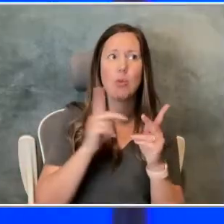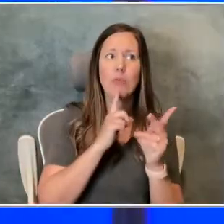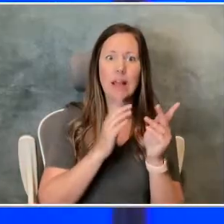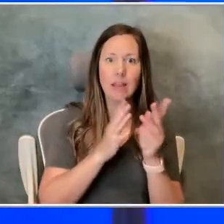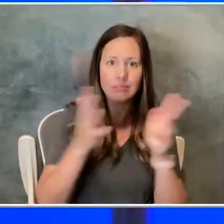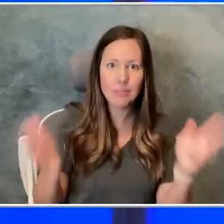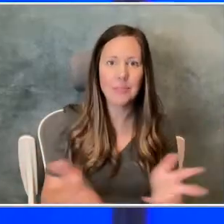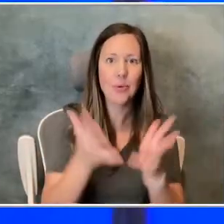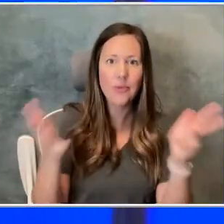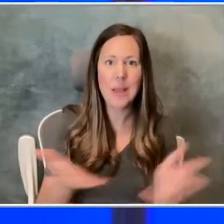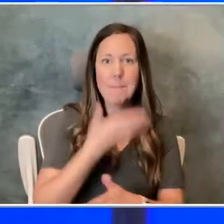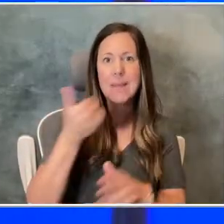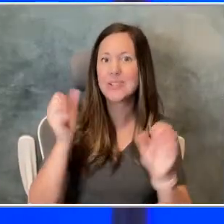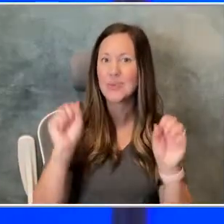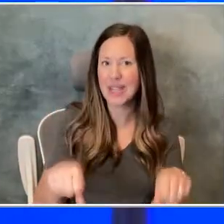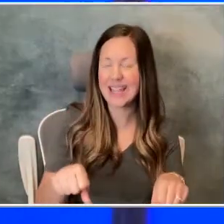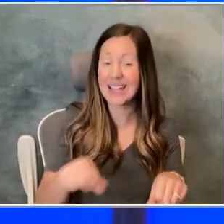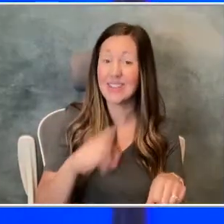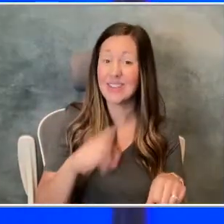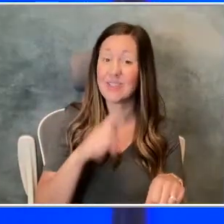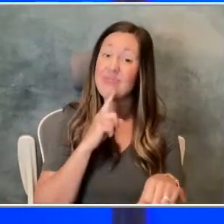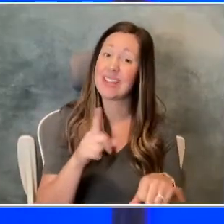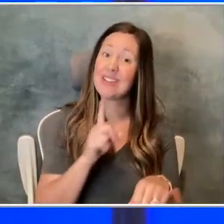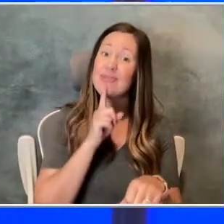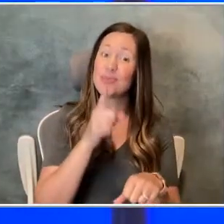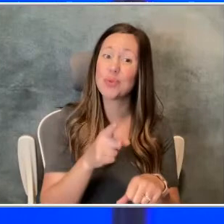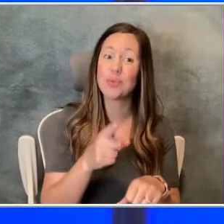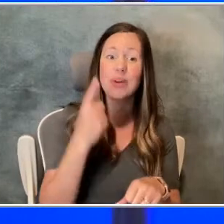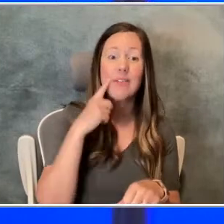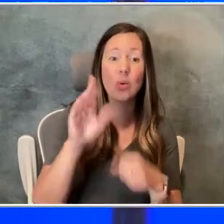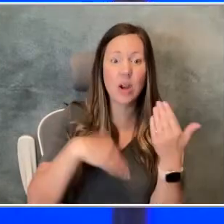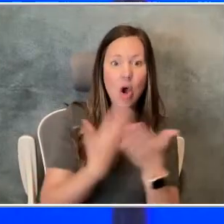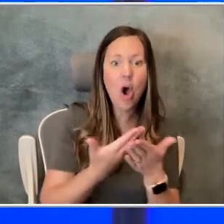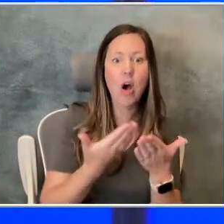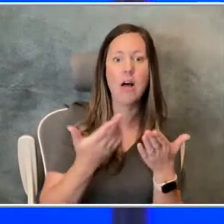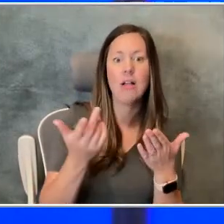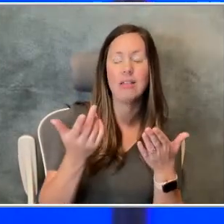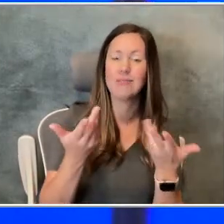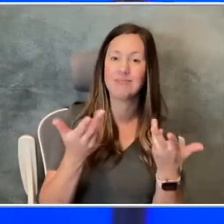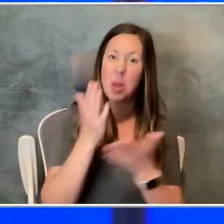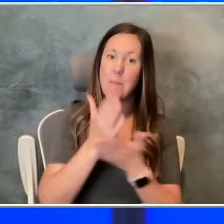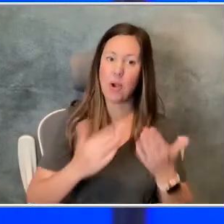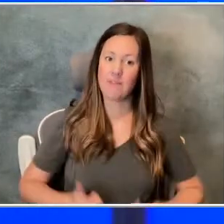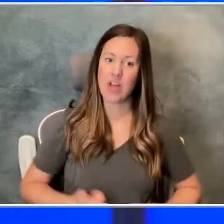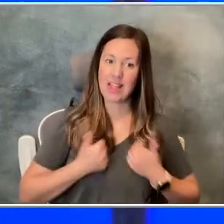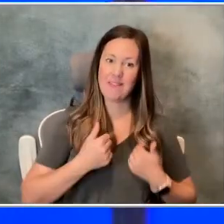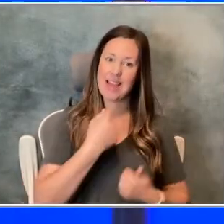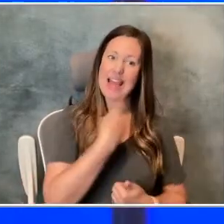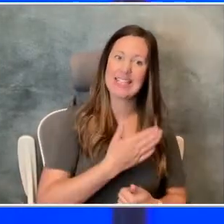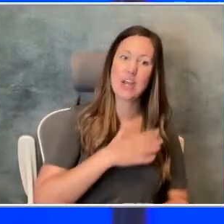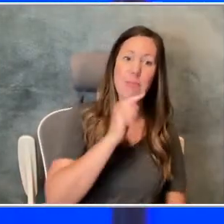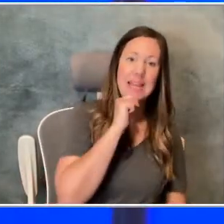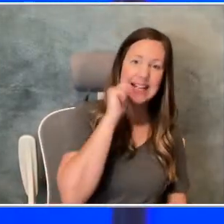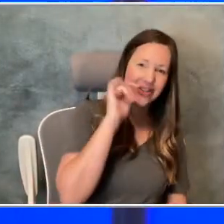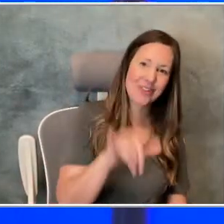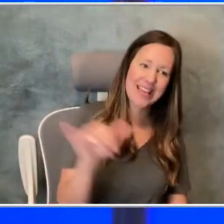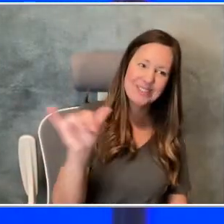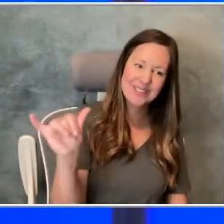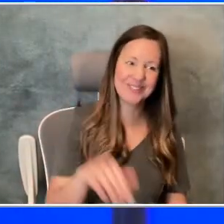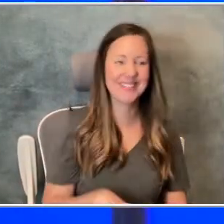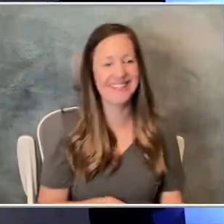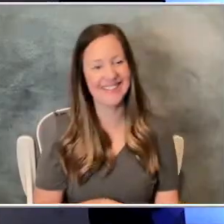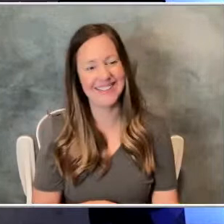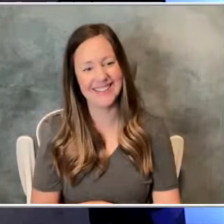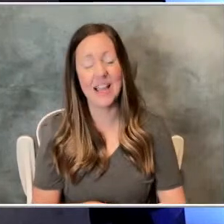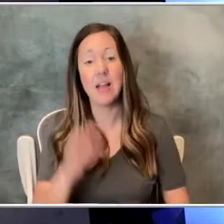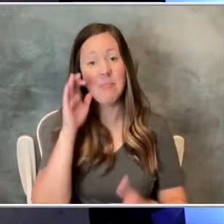be. And I think that's true really in all stages and phases in our lives. I tell my teenagers that. And so my wife tells me